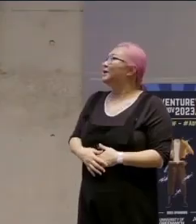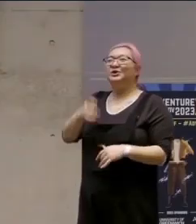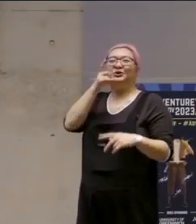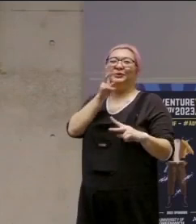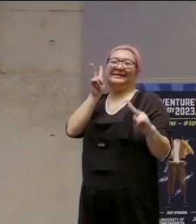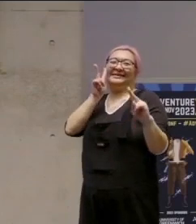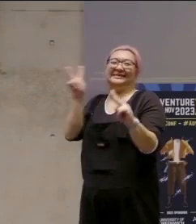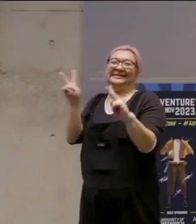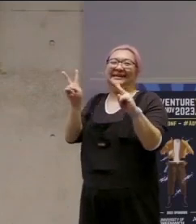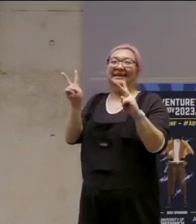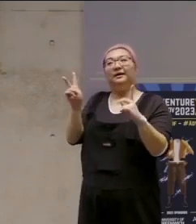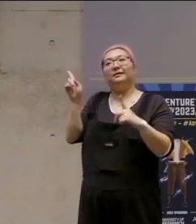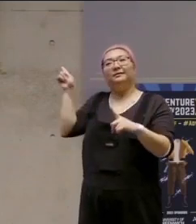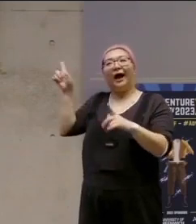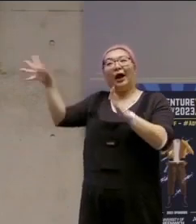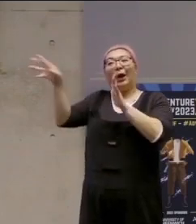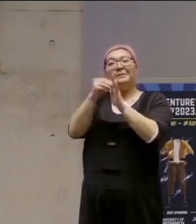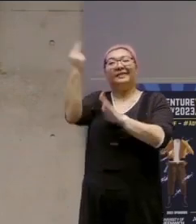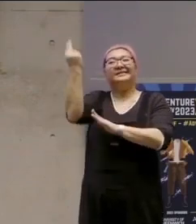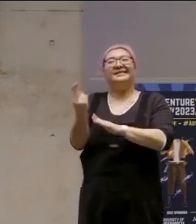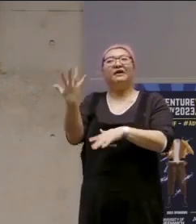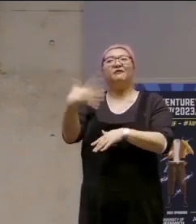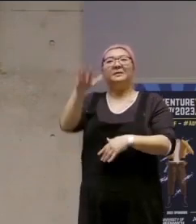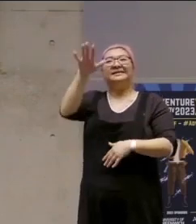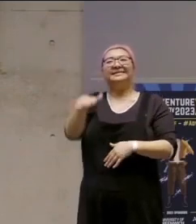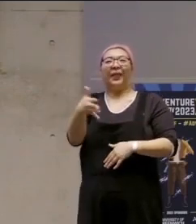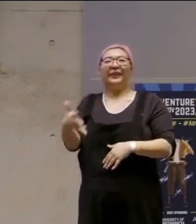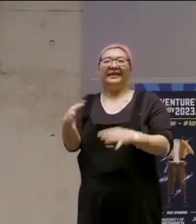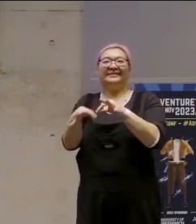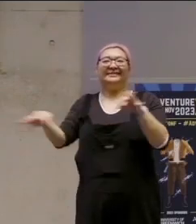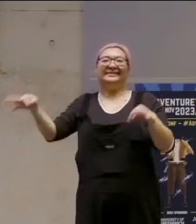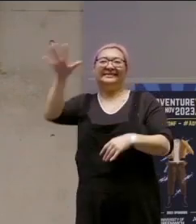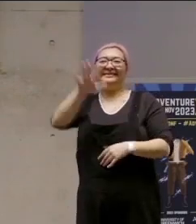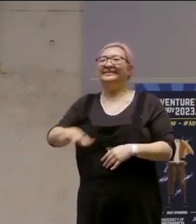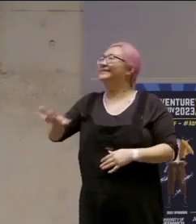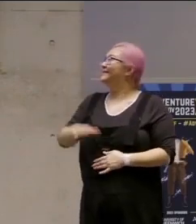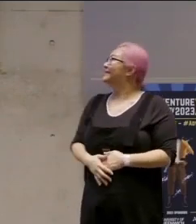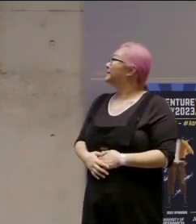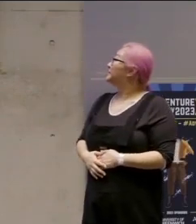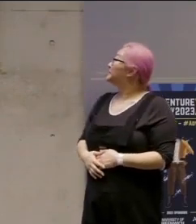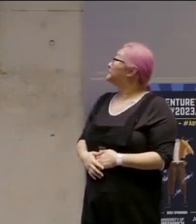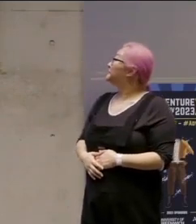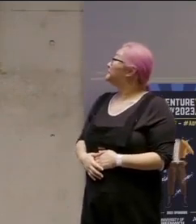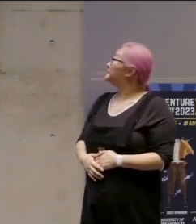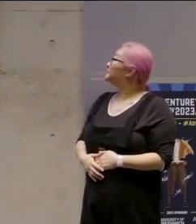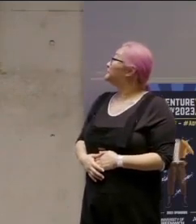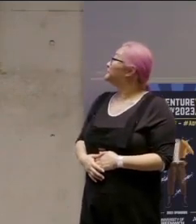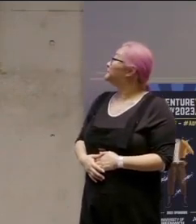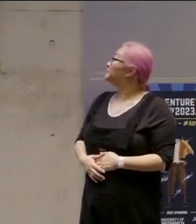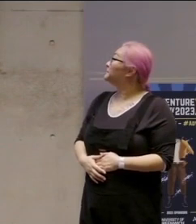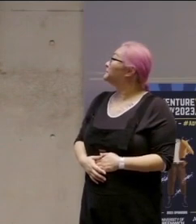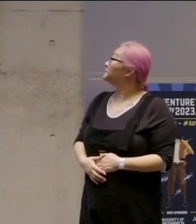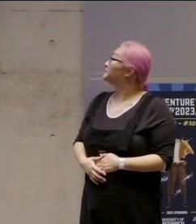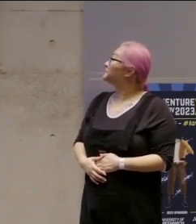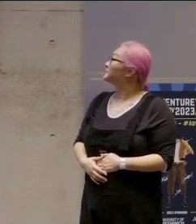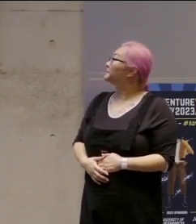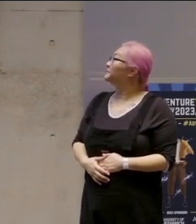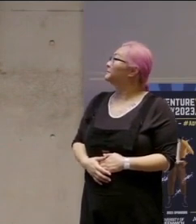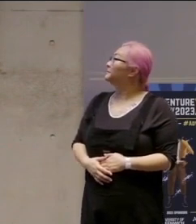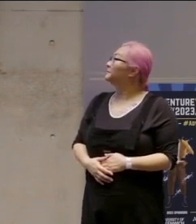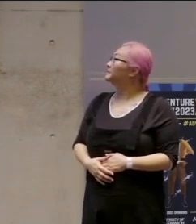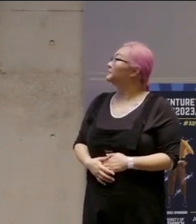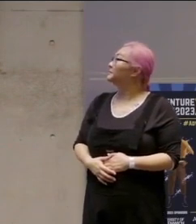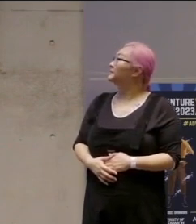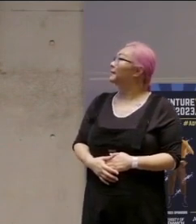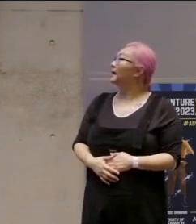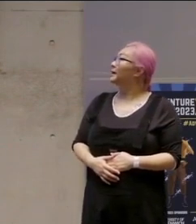the Southeastern line. Pixel artist is great, their name is Ms, great stuff. But yeah, so this was just a really important thing. I remember